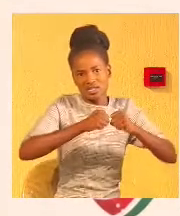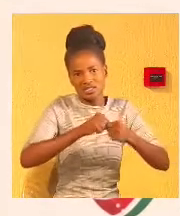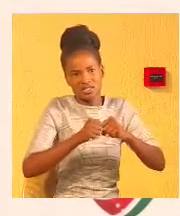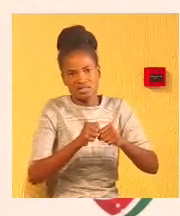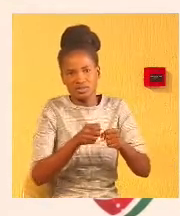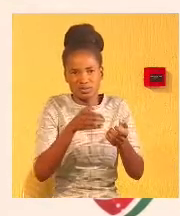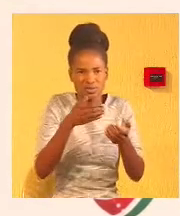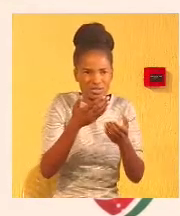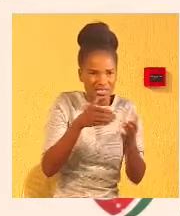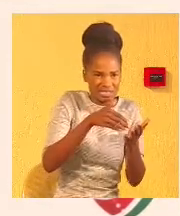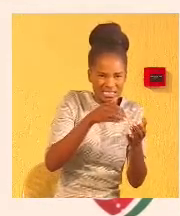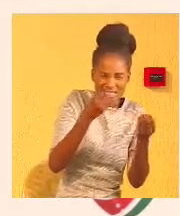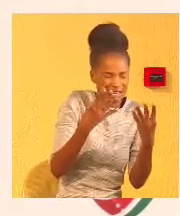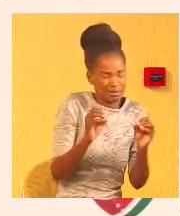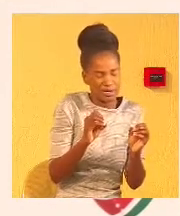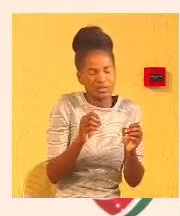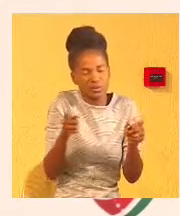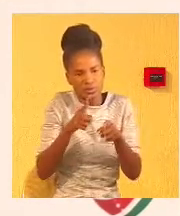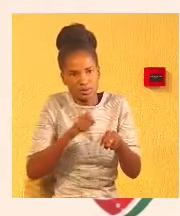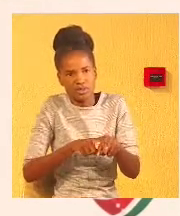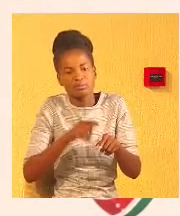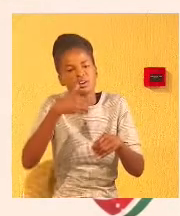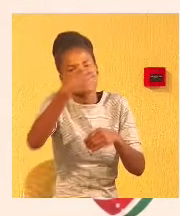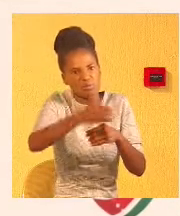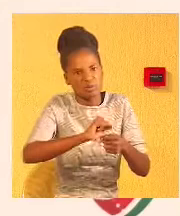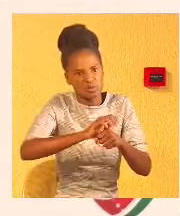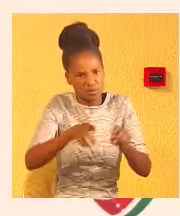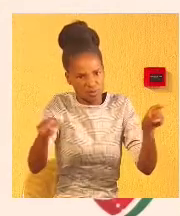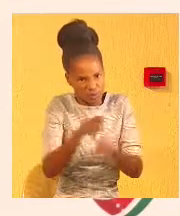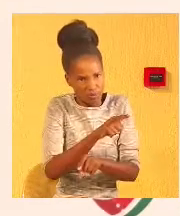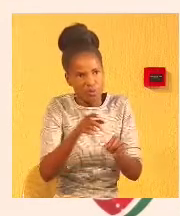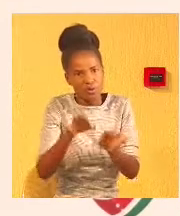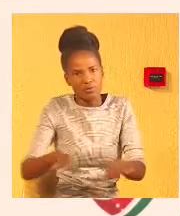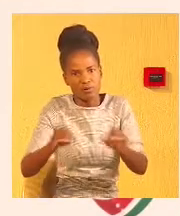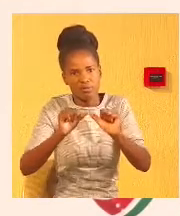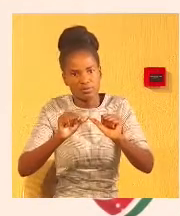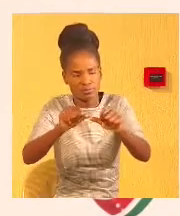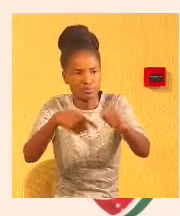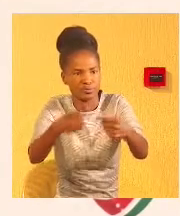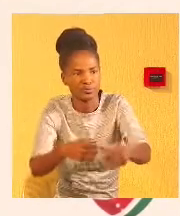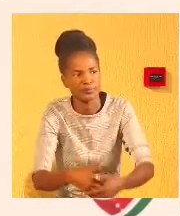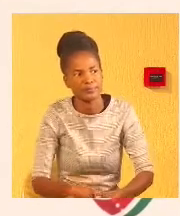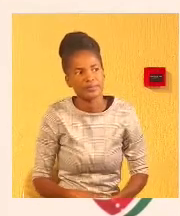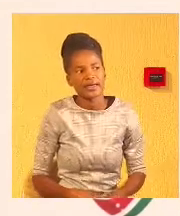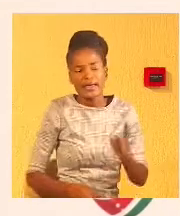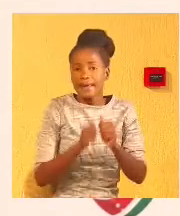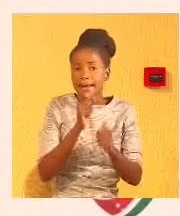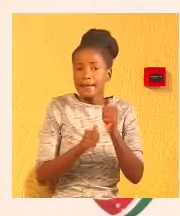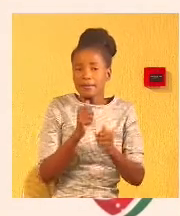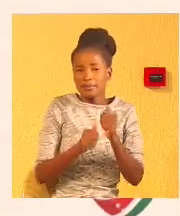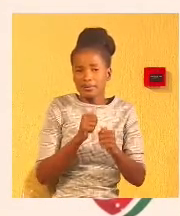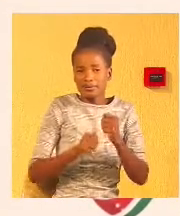short-lived. The biggest effect that we'll have to deal with are those ones that come from